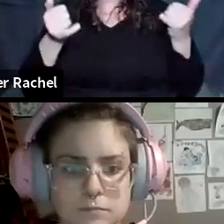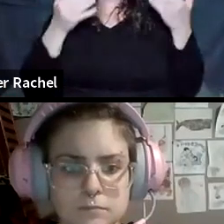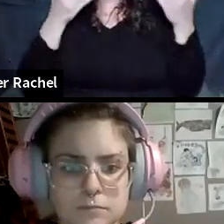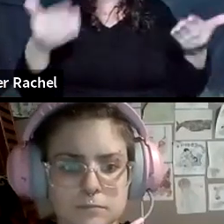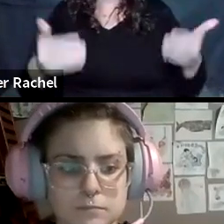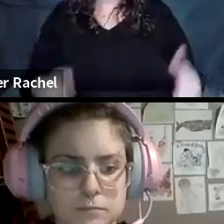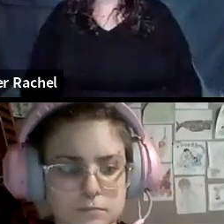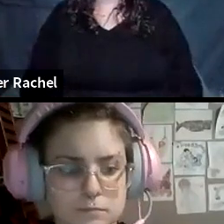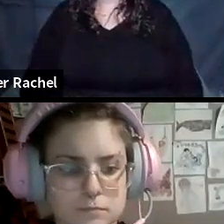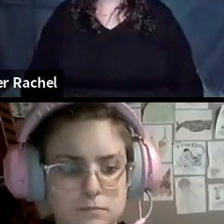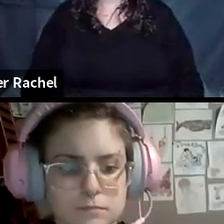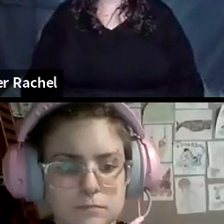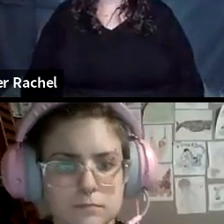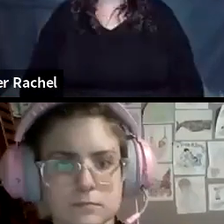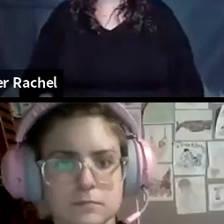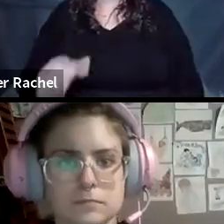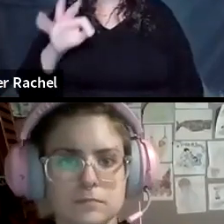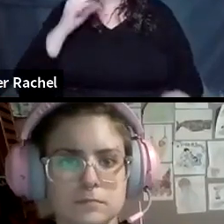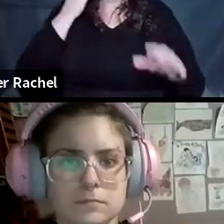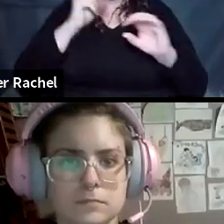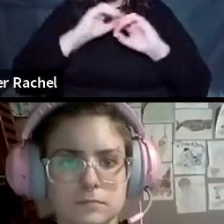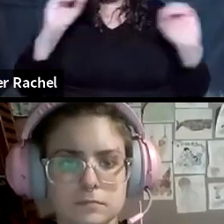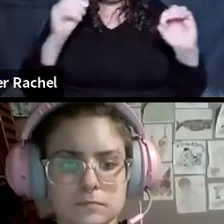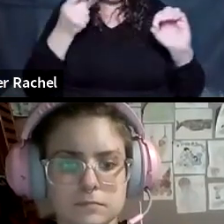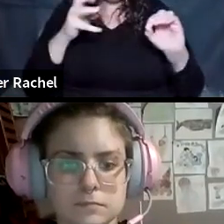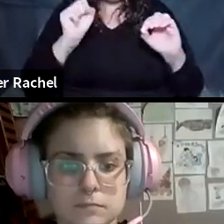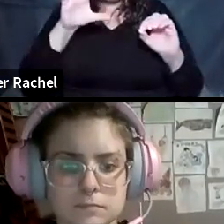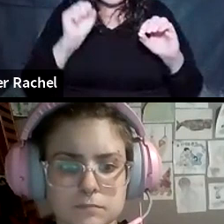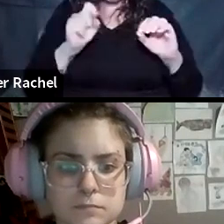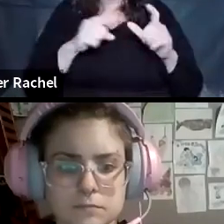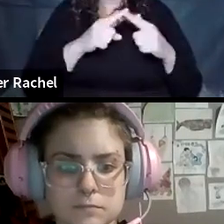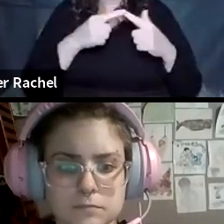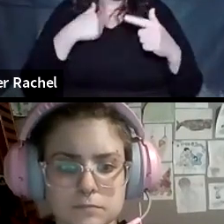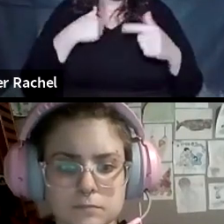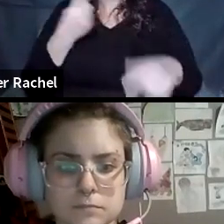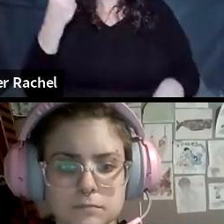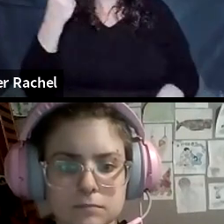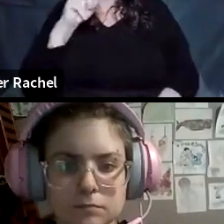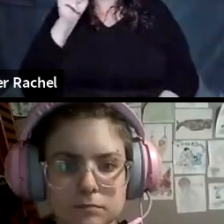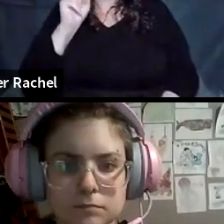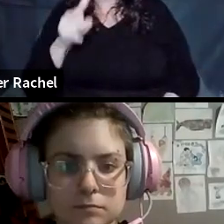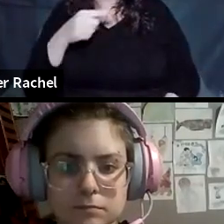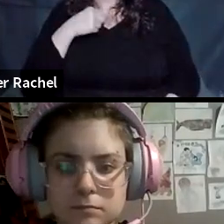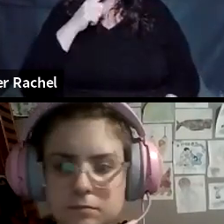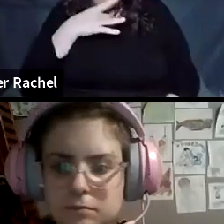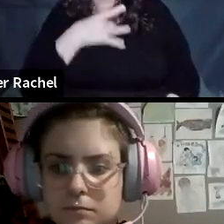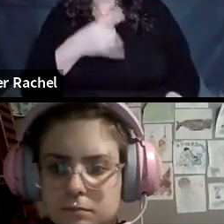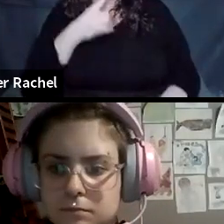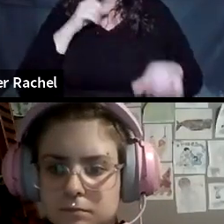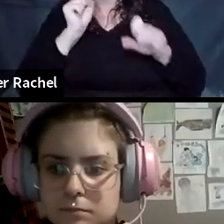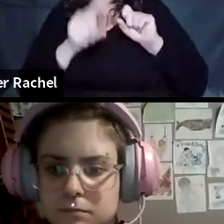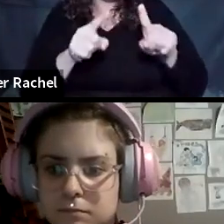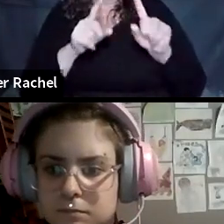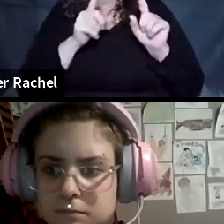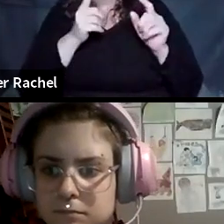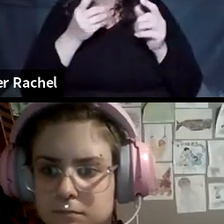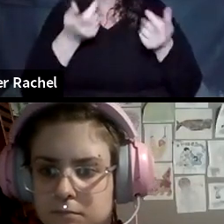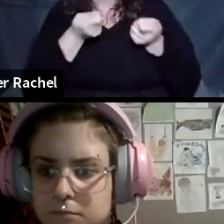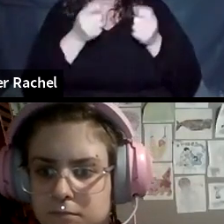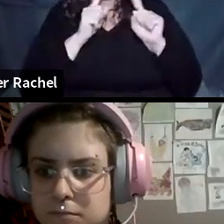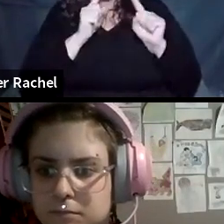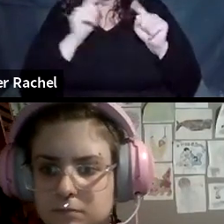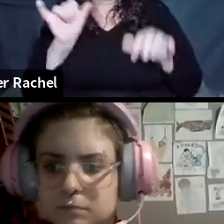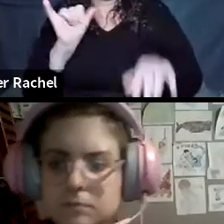if I don't see any in a few seconds, I have one more question that I'd really like to answer or to ask our